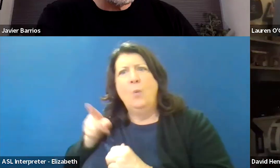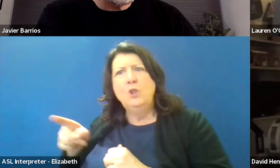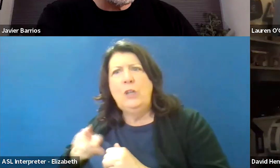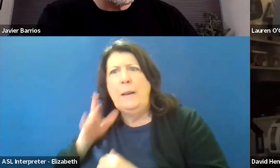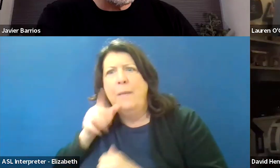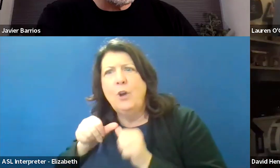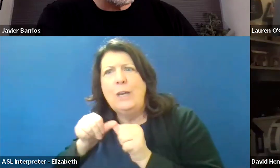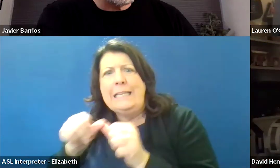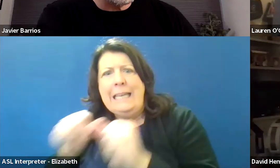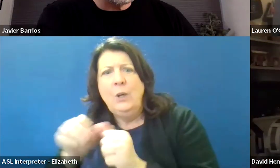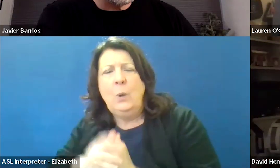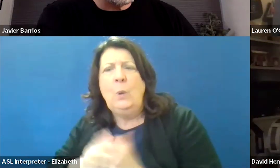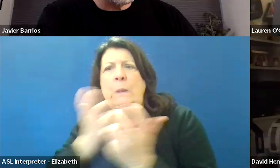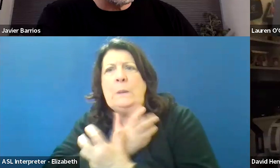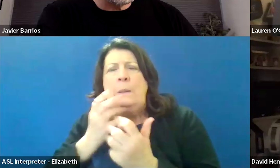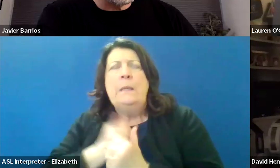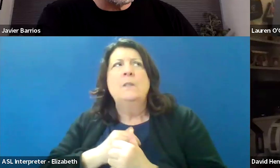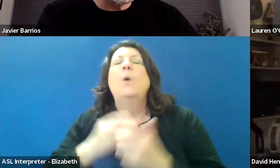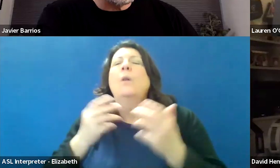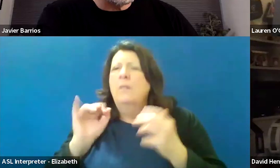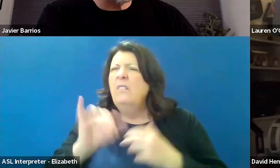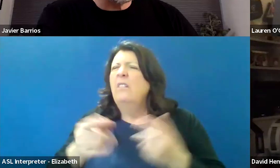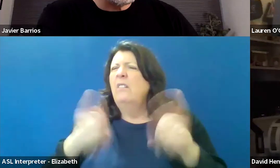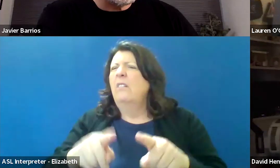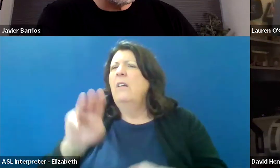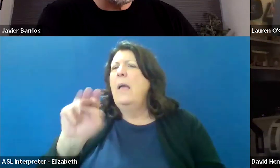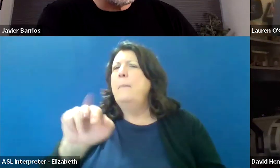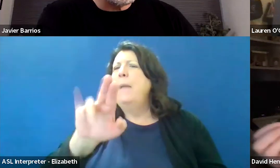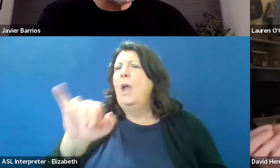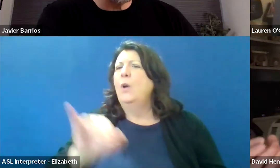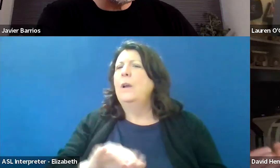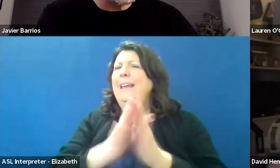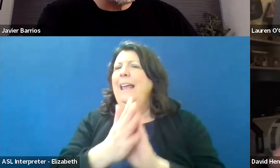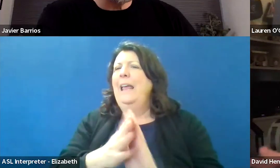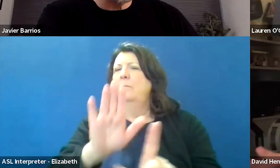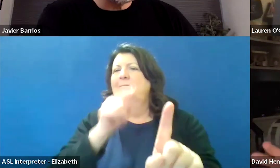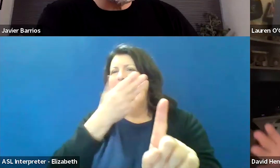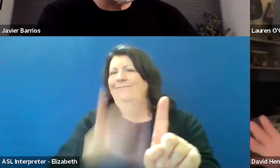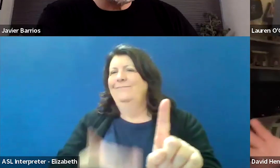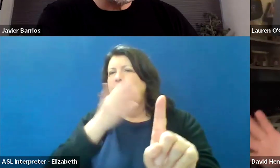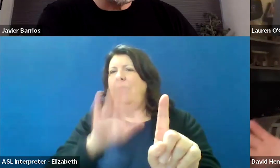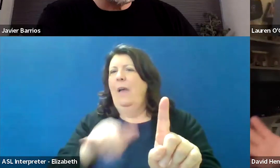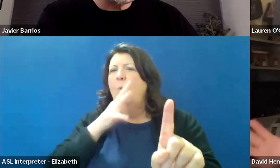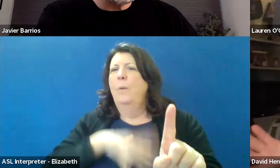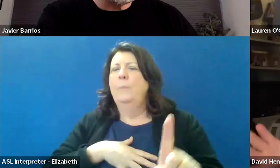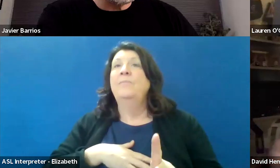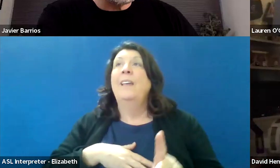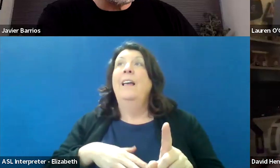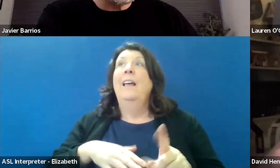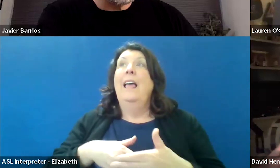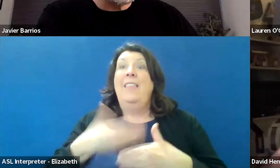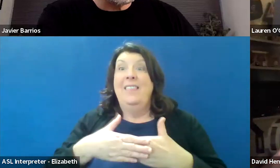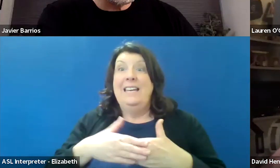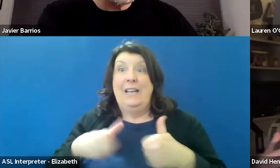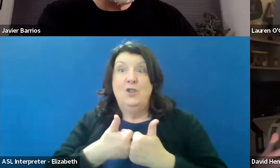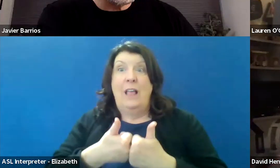deeply feeling person that she was? And so Mary sort of kind of grew up into that. And the next challenge was leaving enough space for the actor, because that's